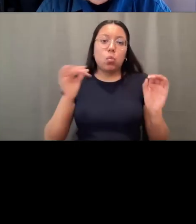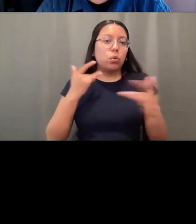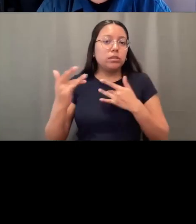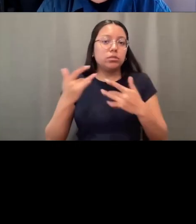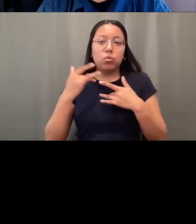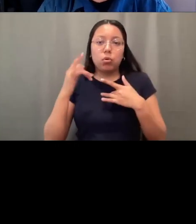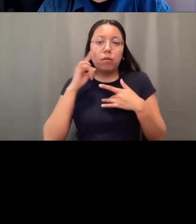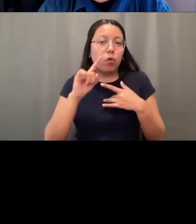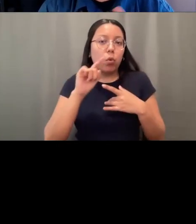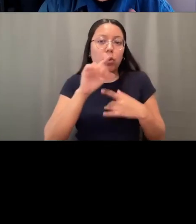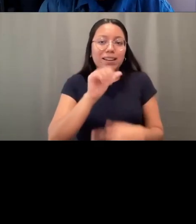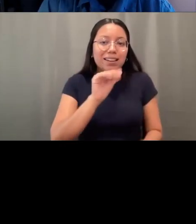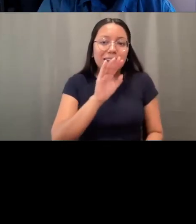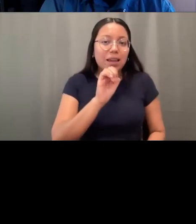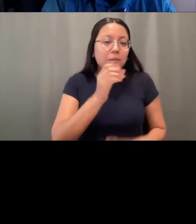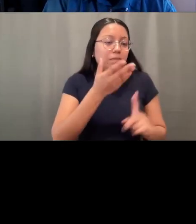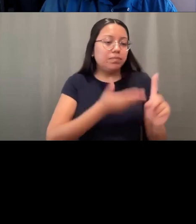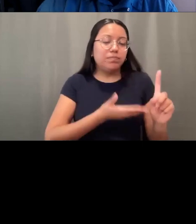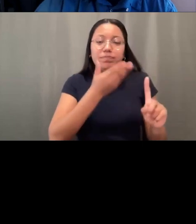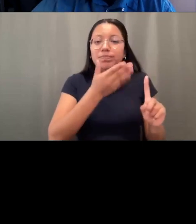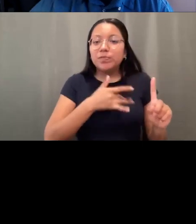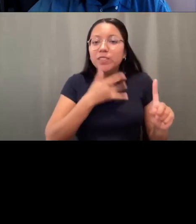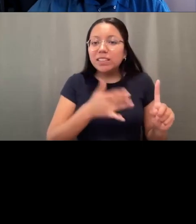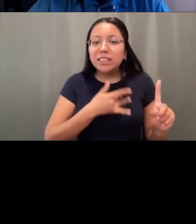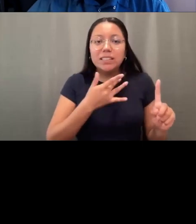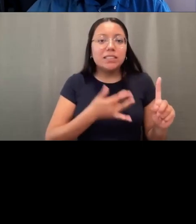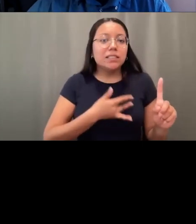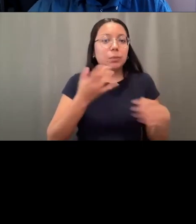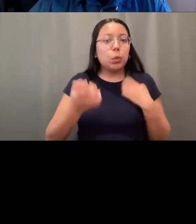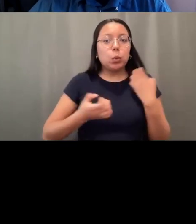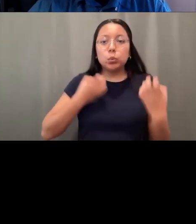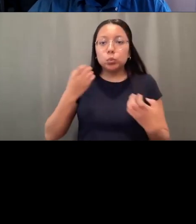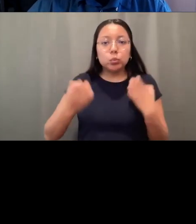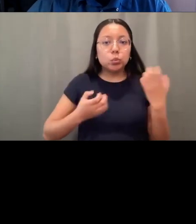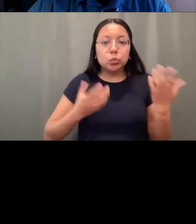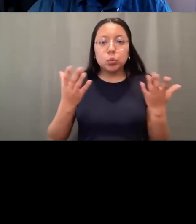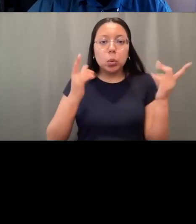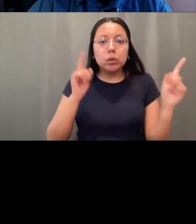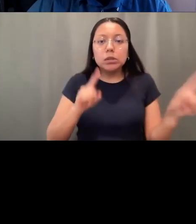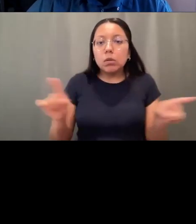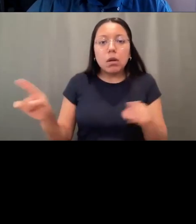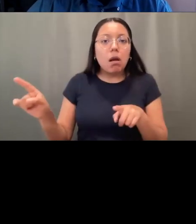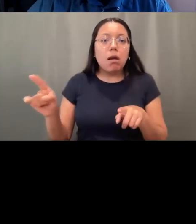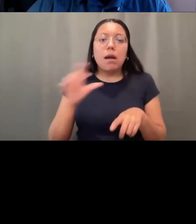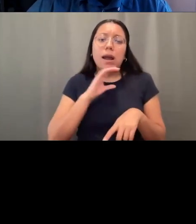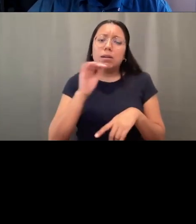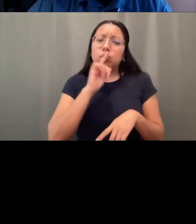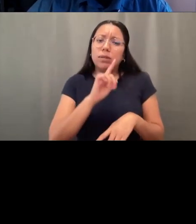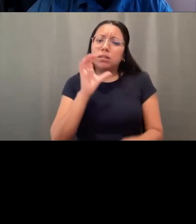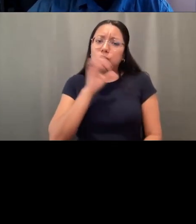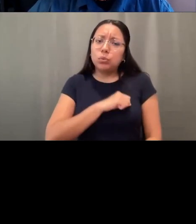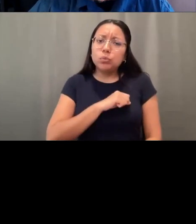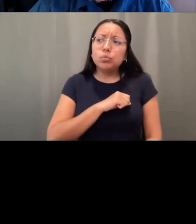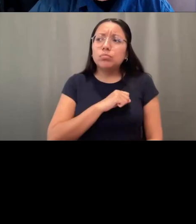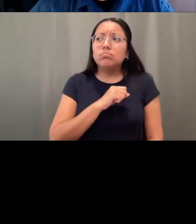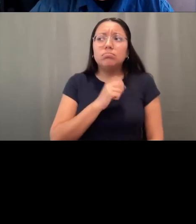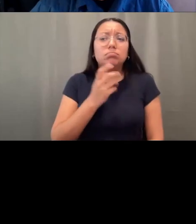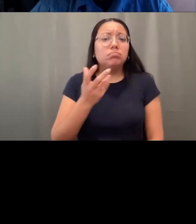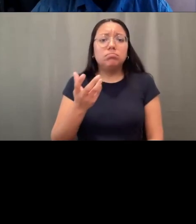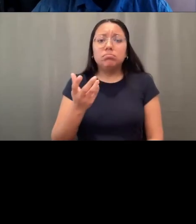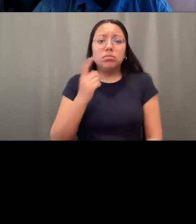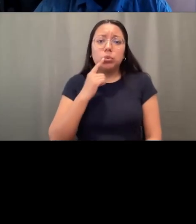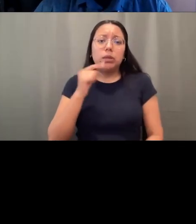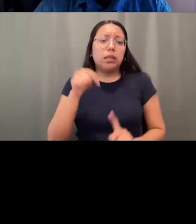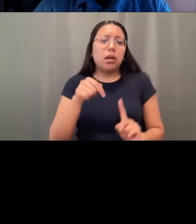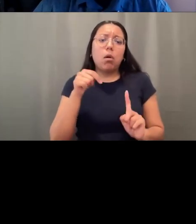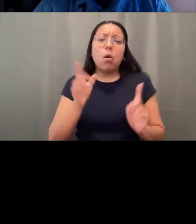about their feelings, their emotions, what was going on, and a huge presumption that this was like a one-time deal or that it wasn't